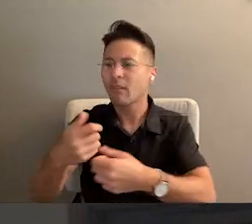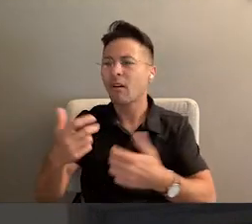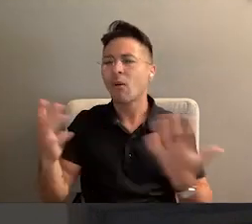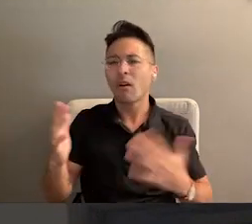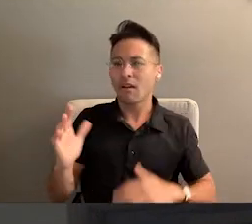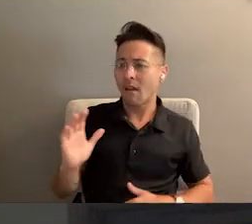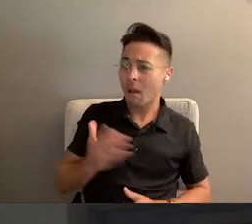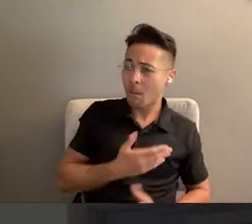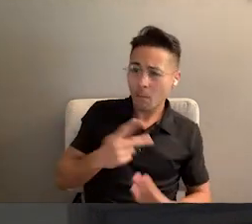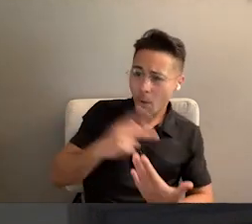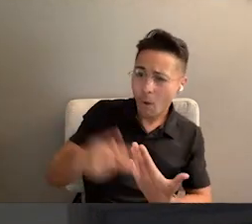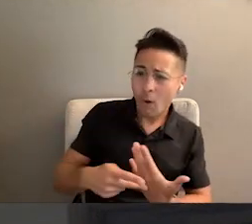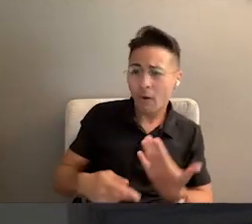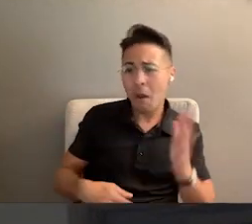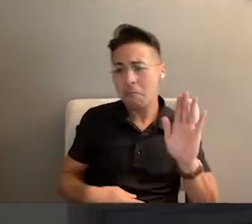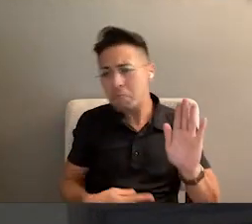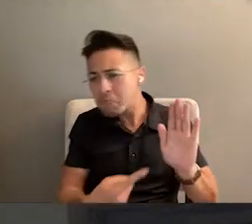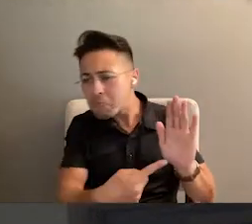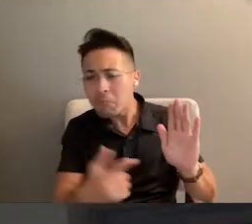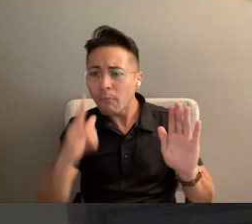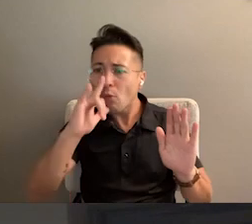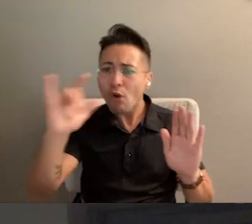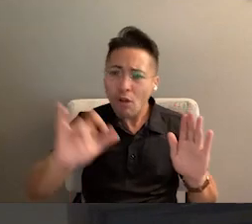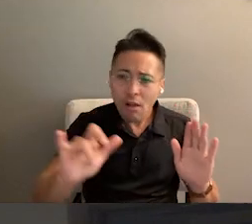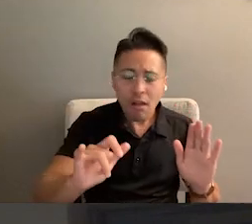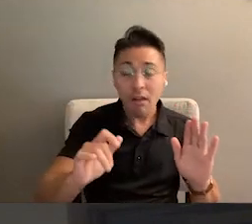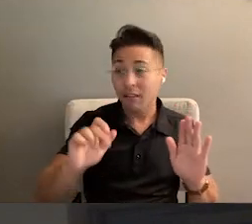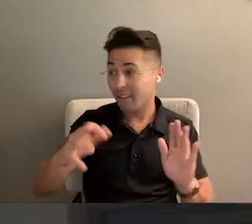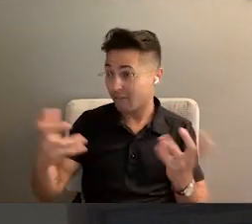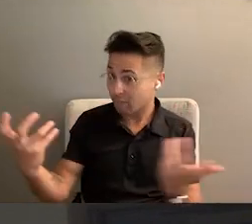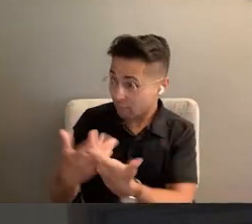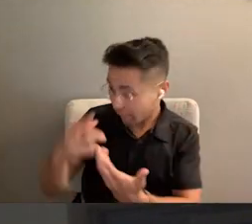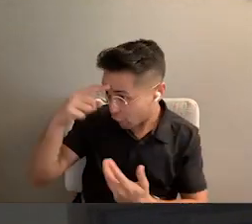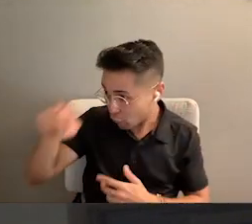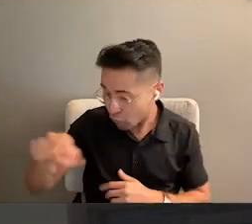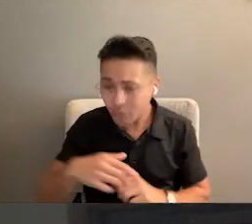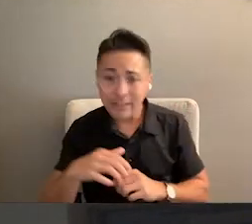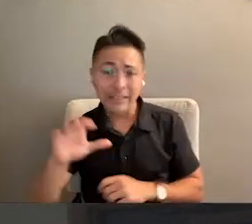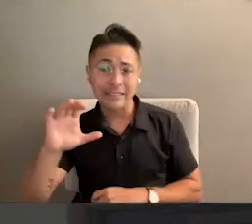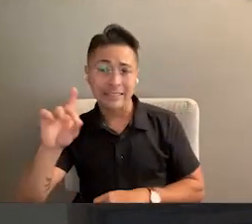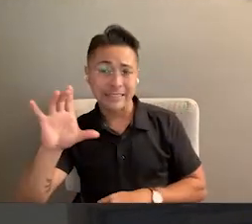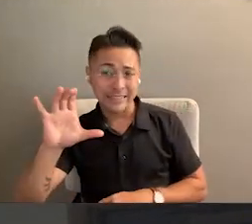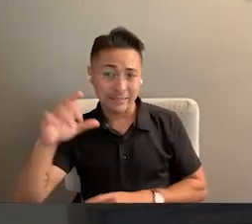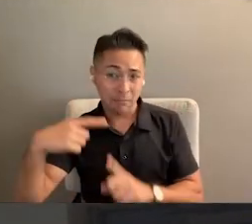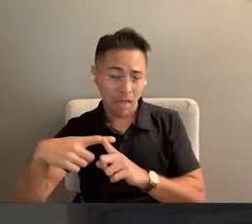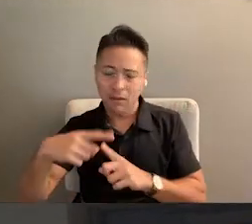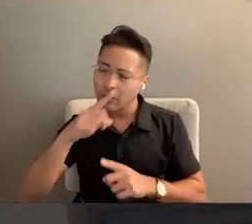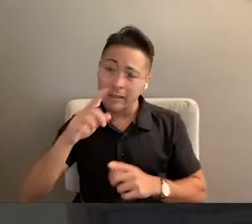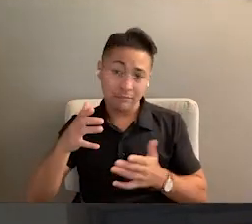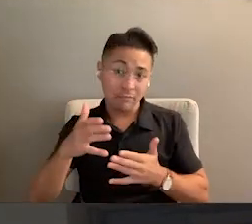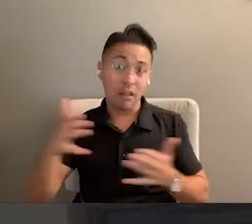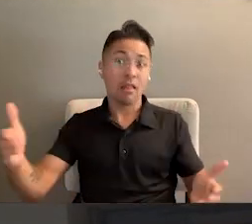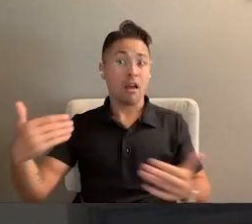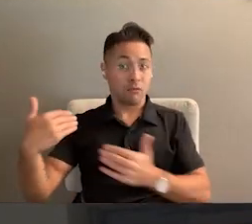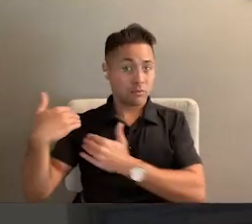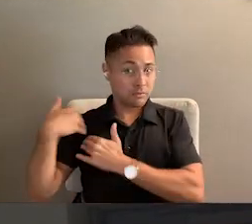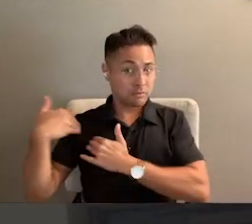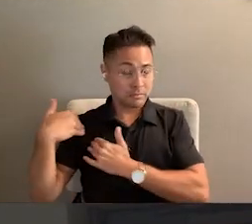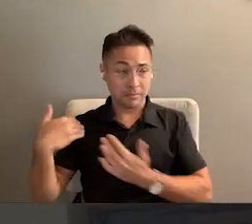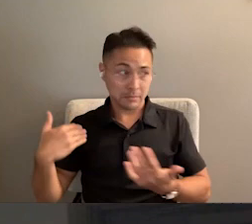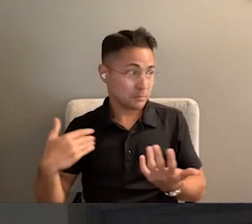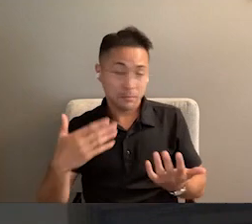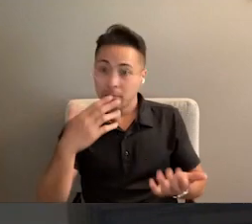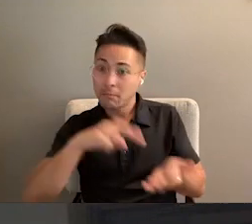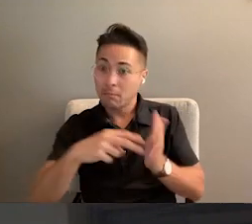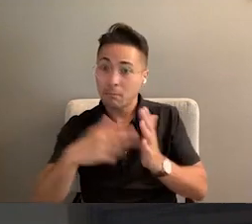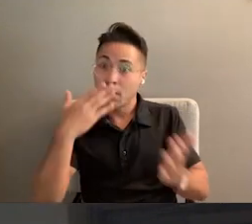Gives you just a very, very brief overview of what the program is and whether or not it's right for you. CDC Plus is a